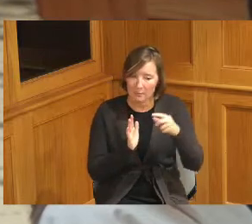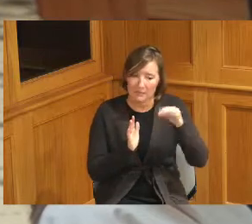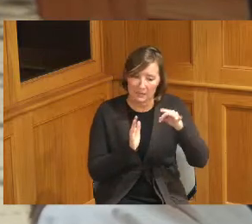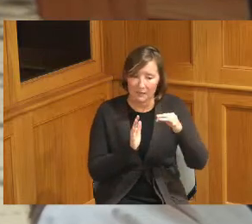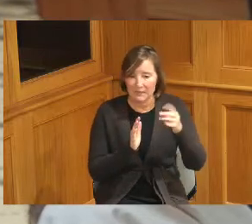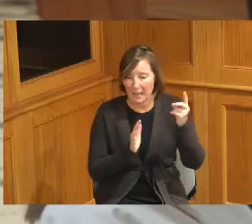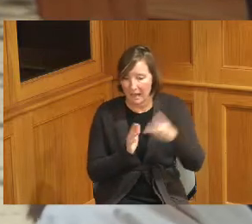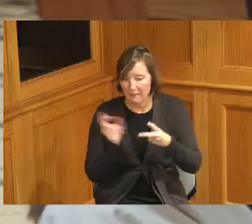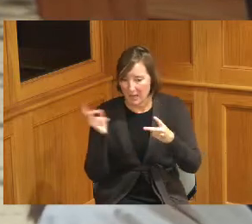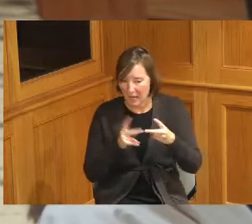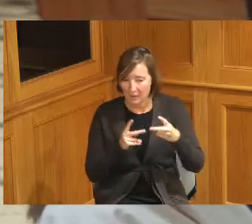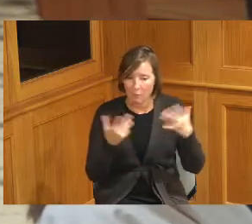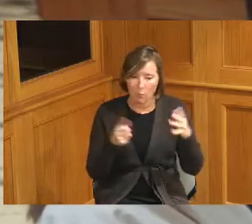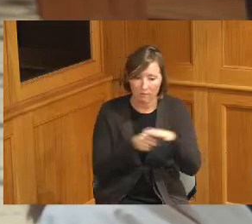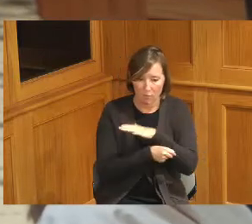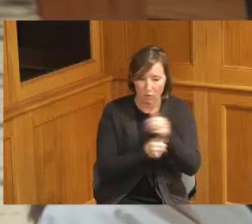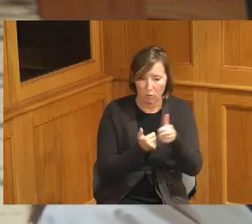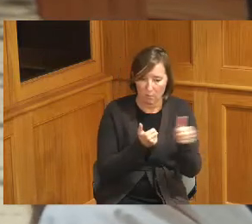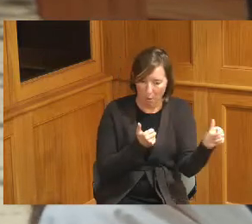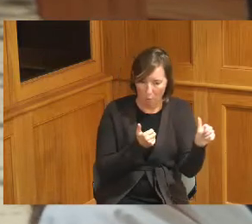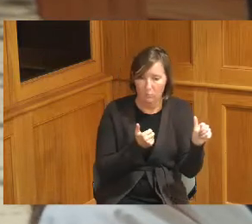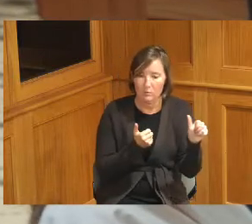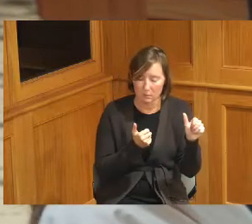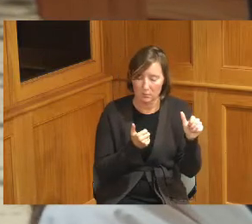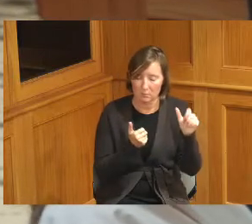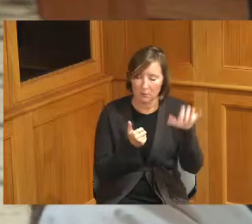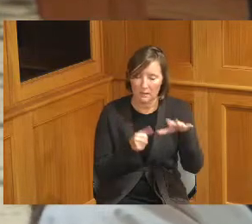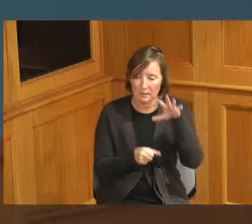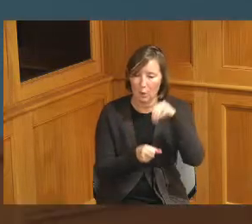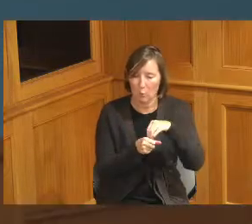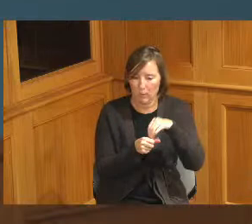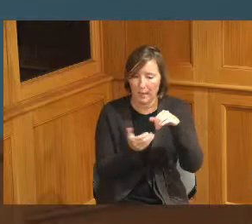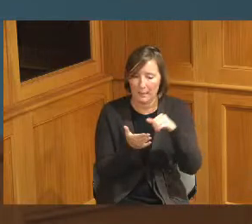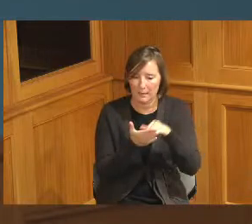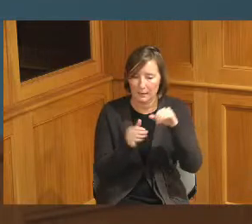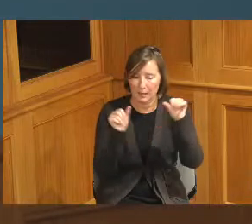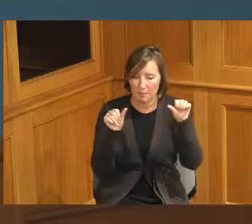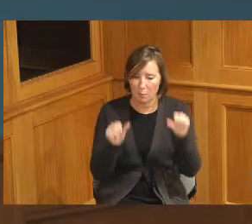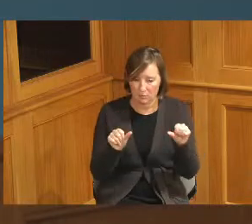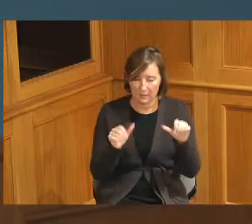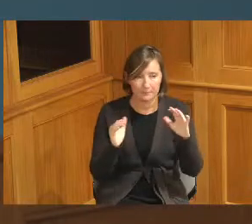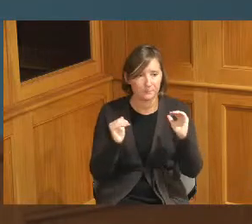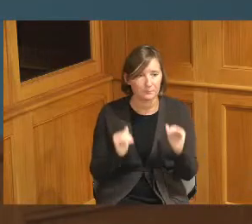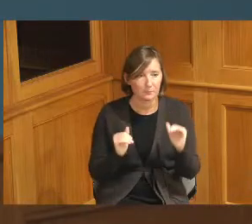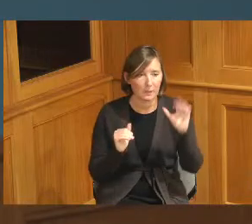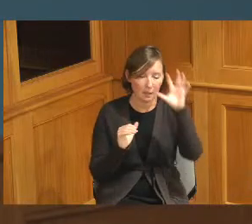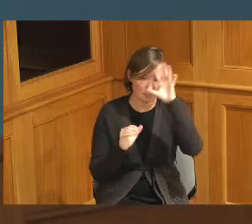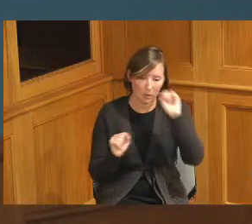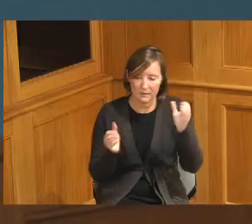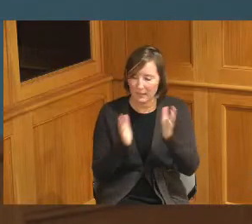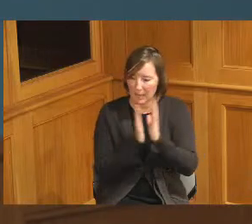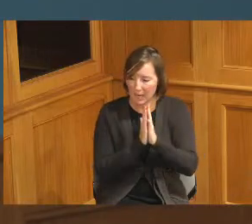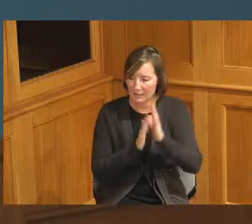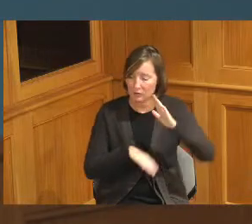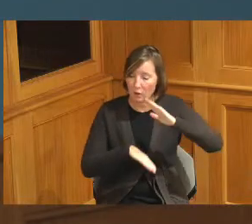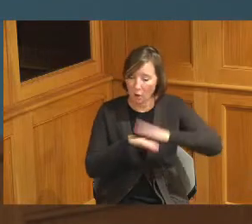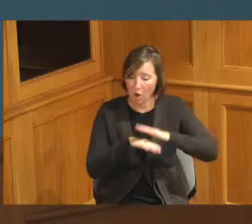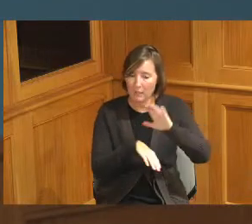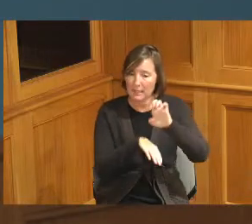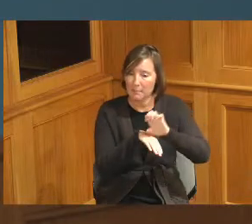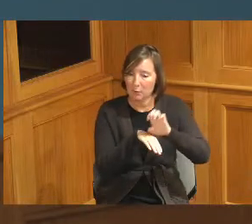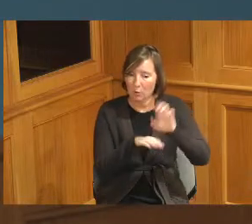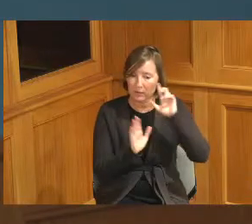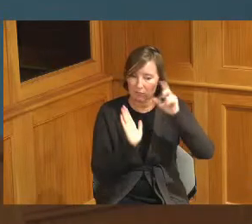schedule? And I think we're well placed there. Gotcha. And on the employee recognition, is that the event that we have every